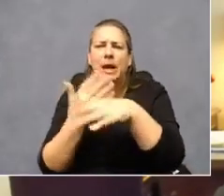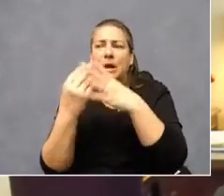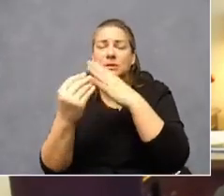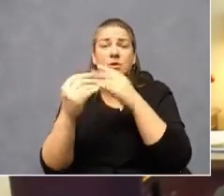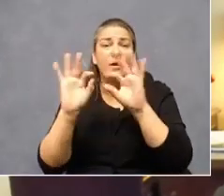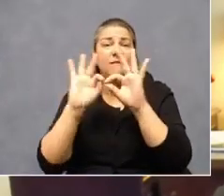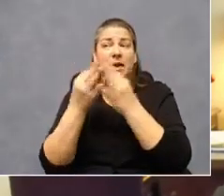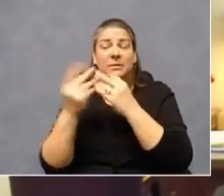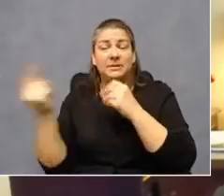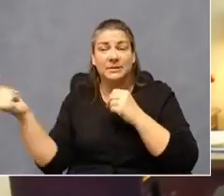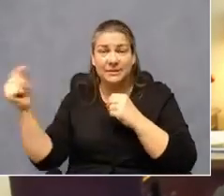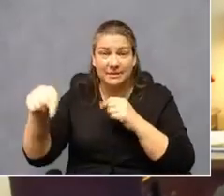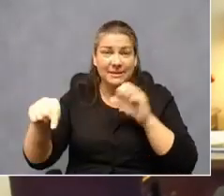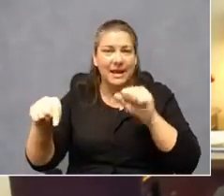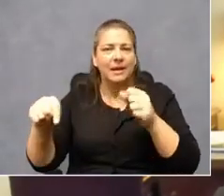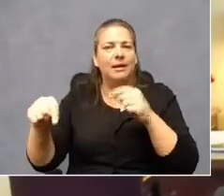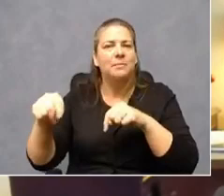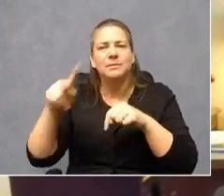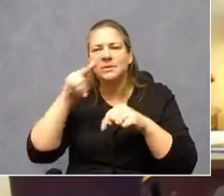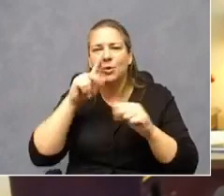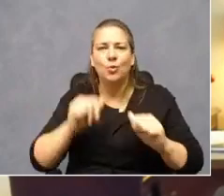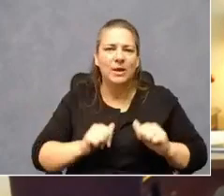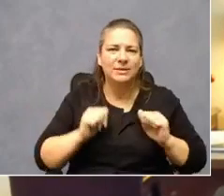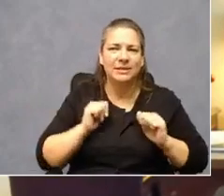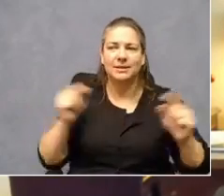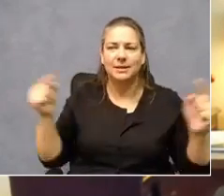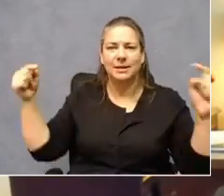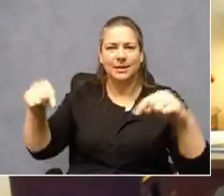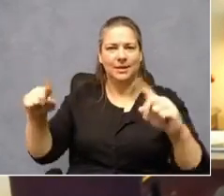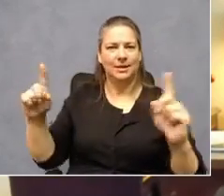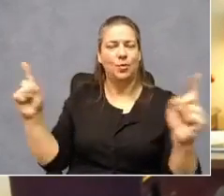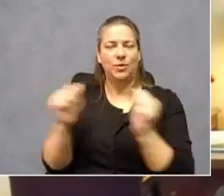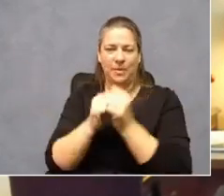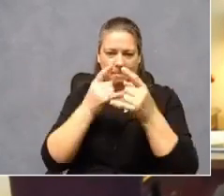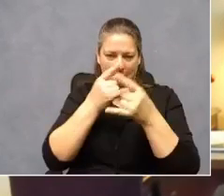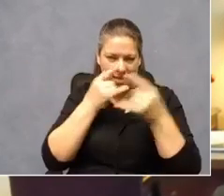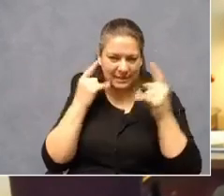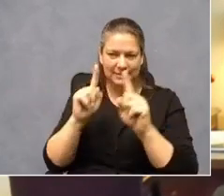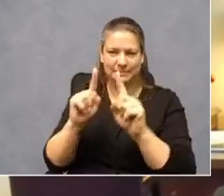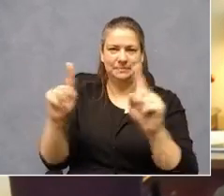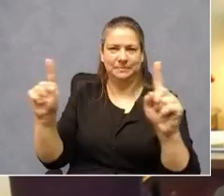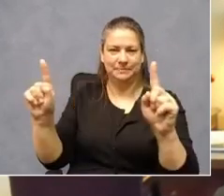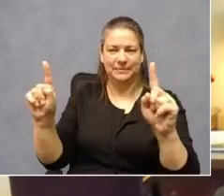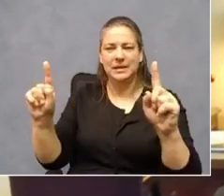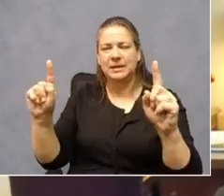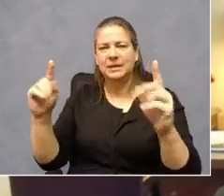could socially distance and with a mask have some interaction.